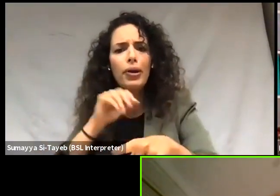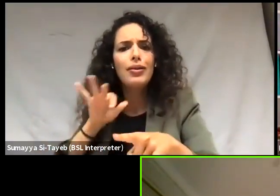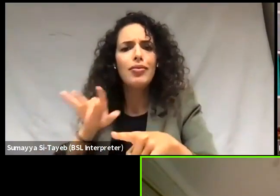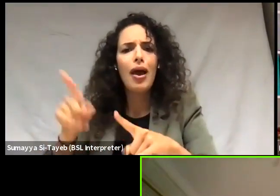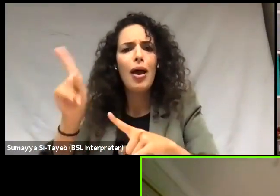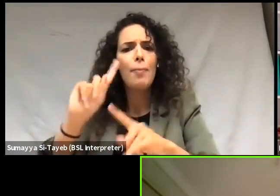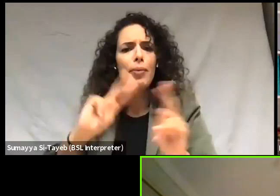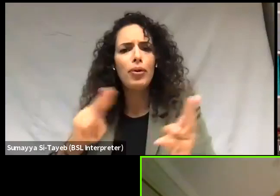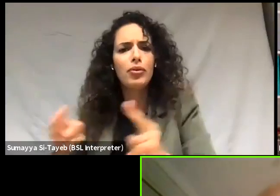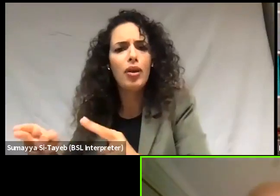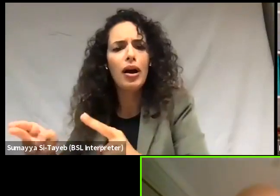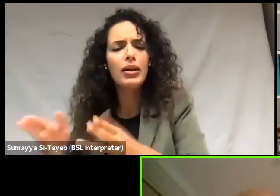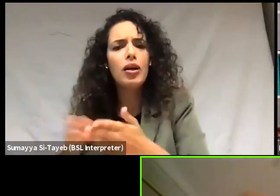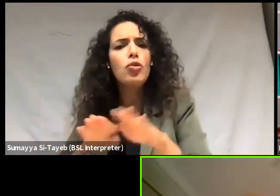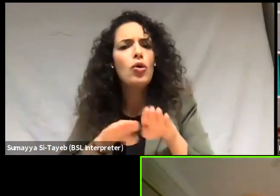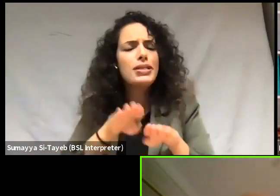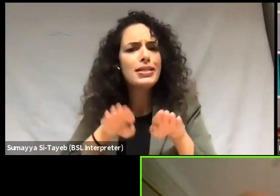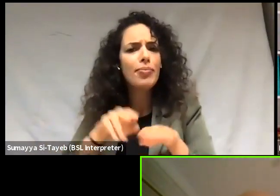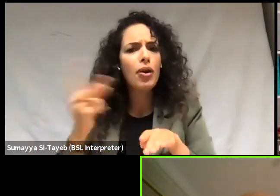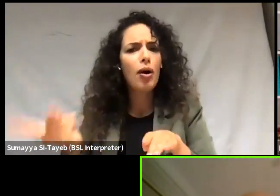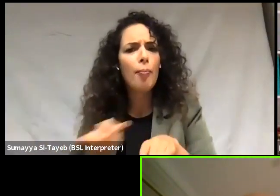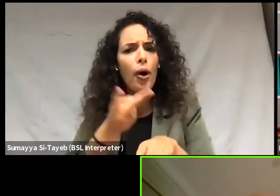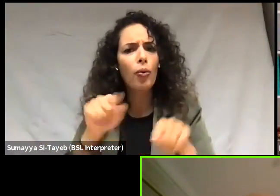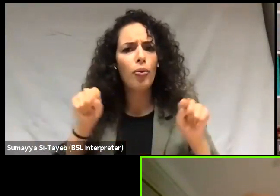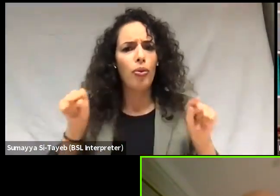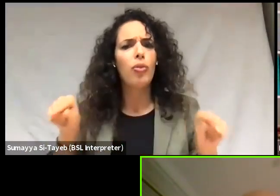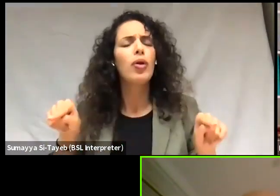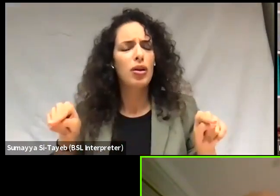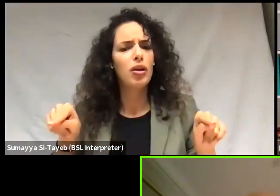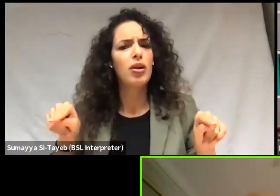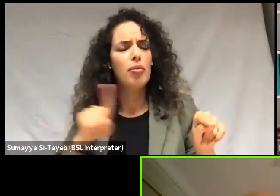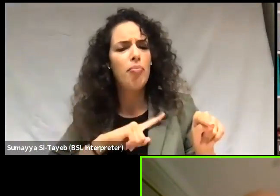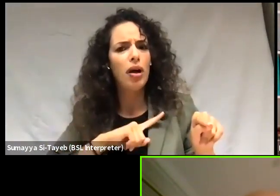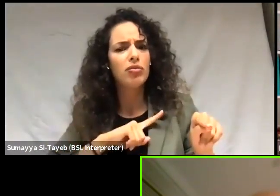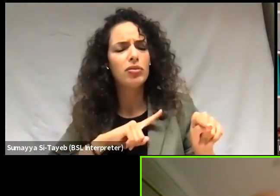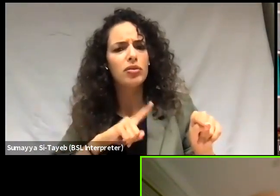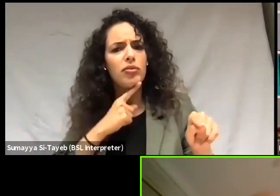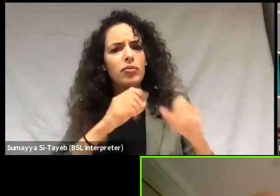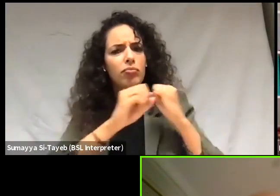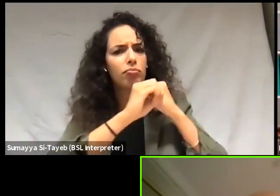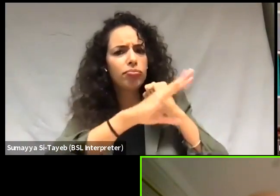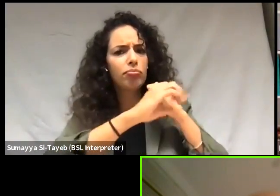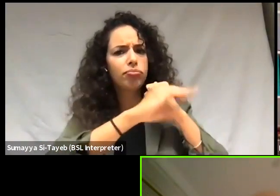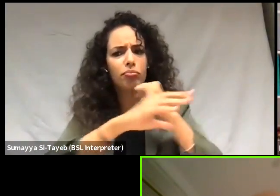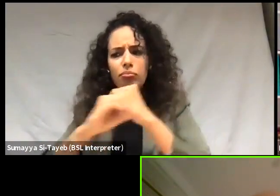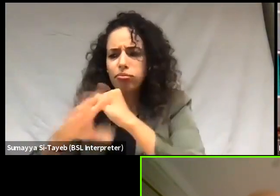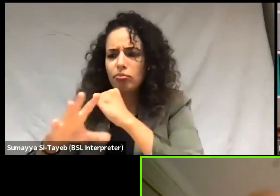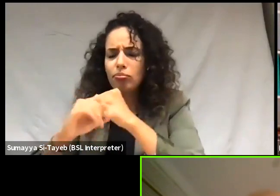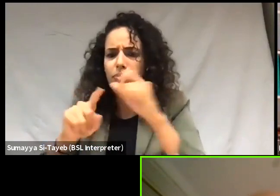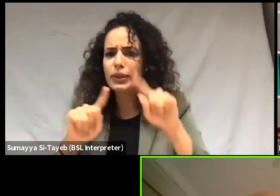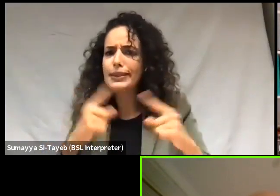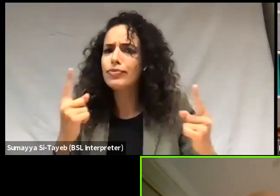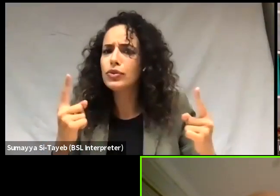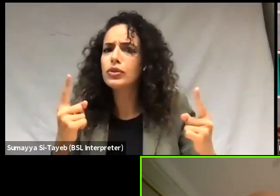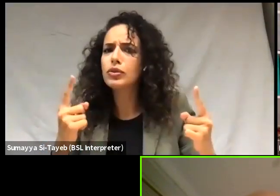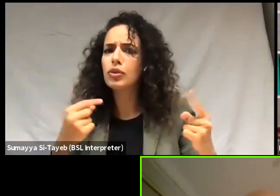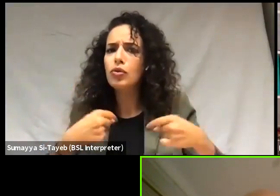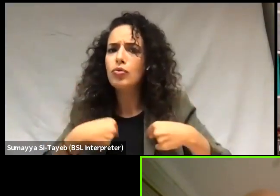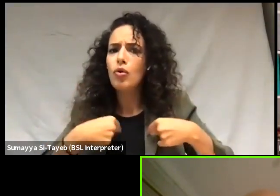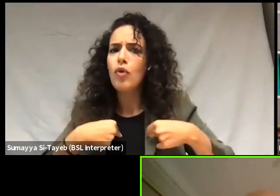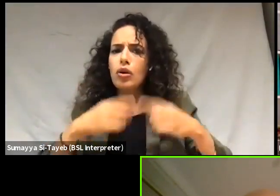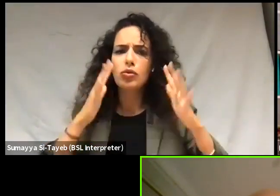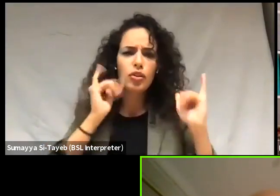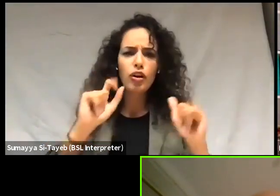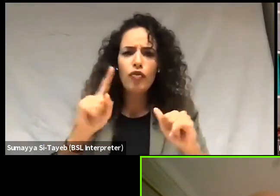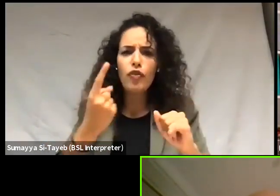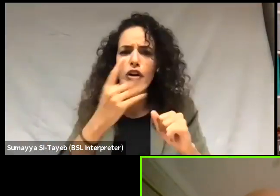there was similarities in these attacks, but the coverage was slightly different. So we measured, for example, the first 4 hours of the attack,